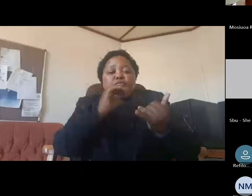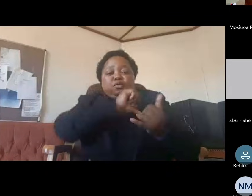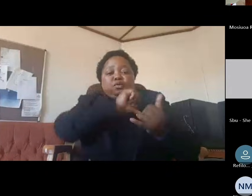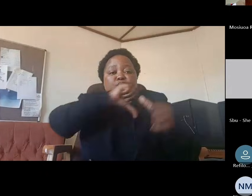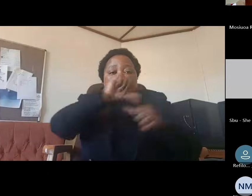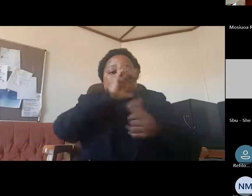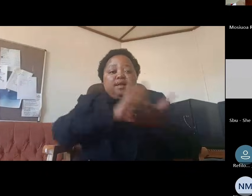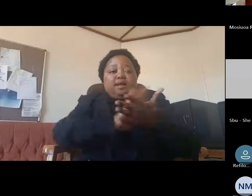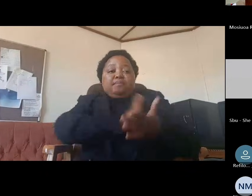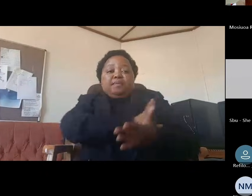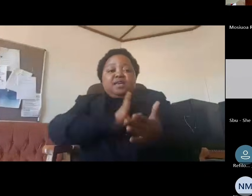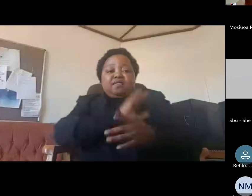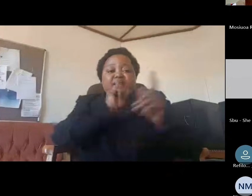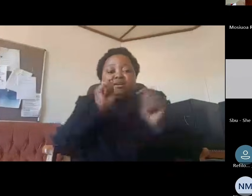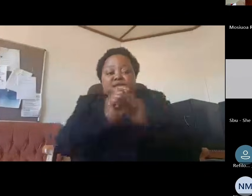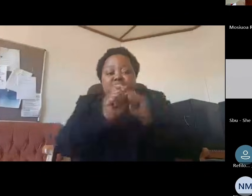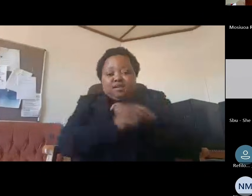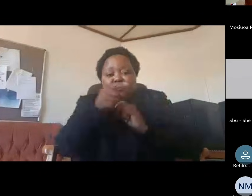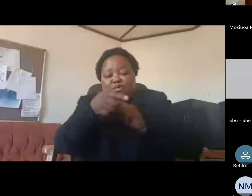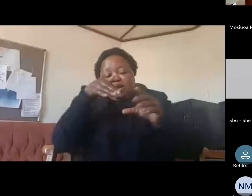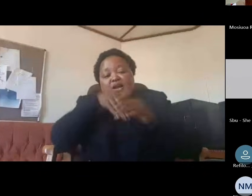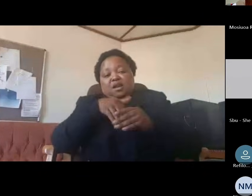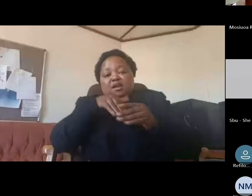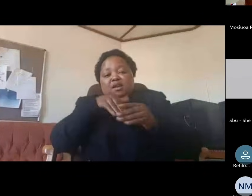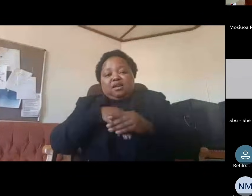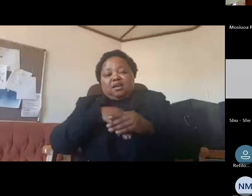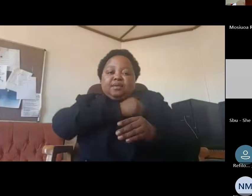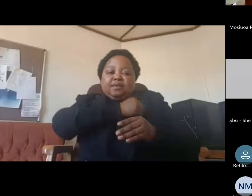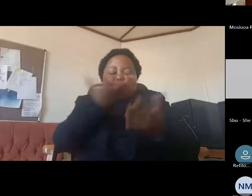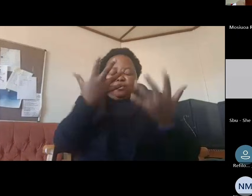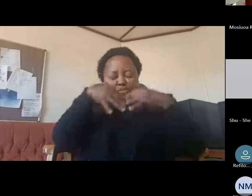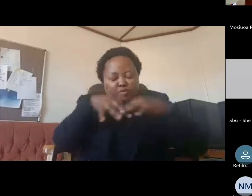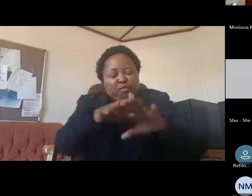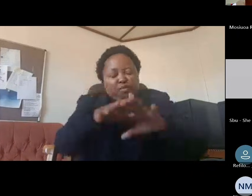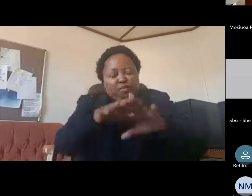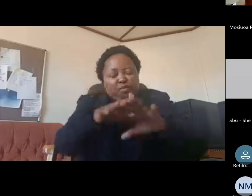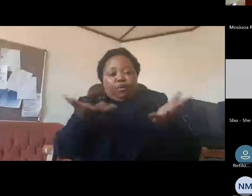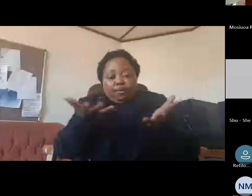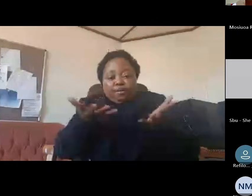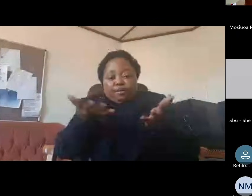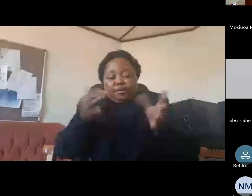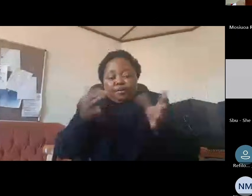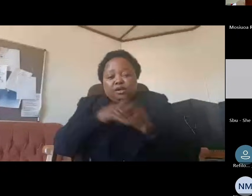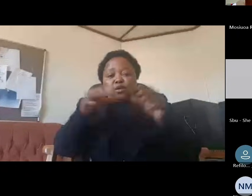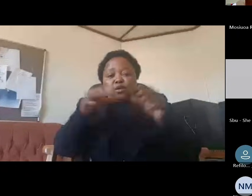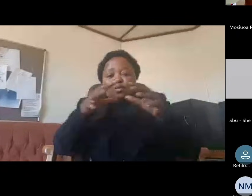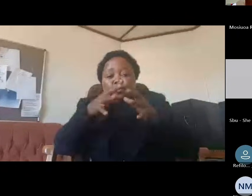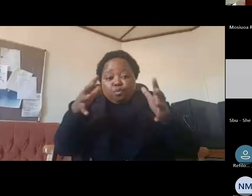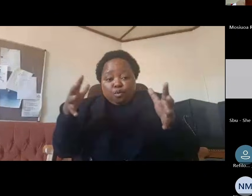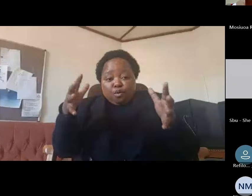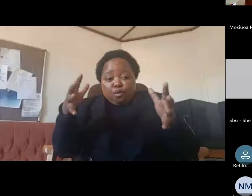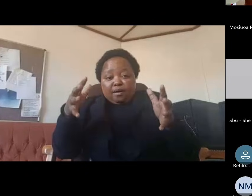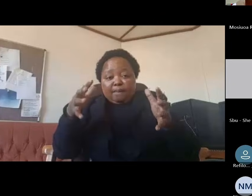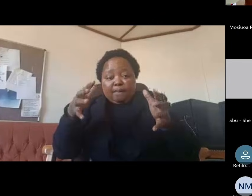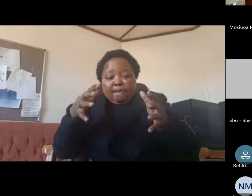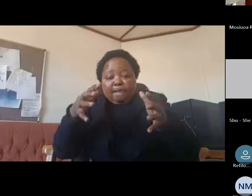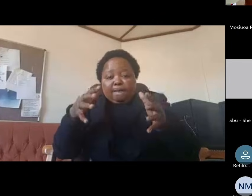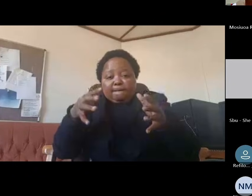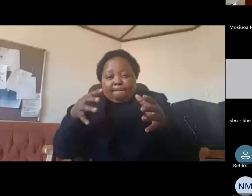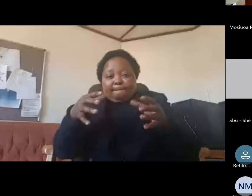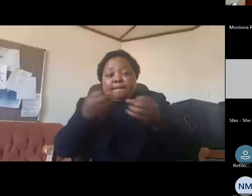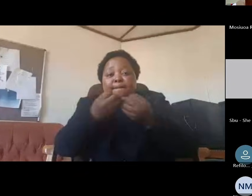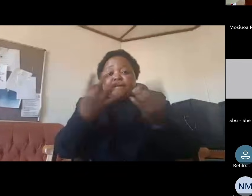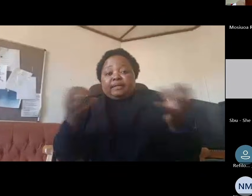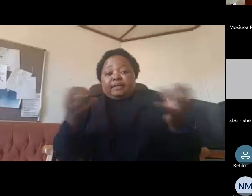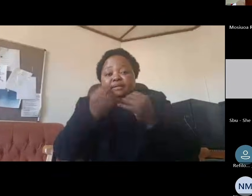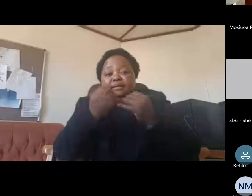of disability inclusion across that broader multi-sectoral coordination is something that we